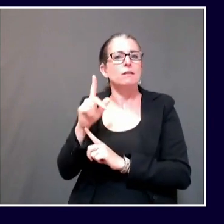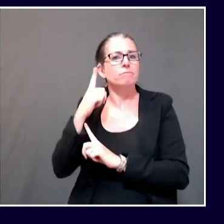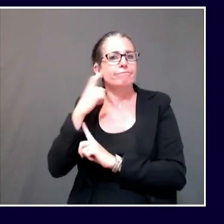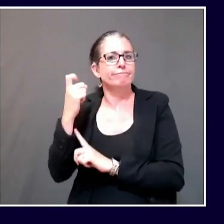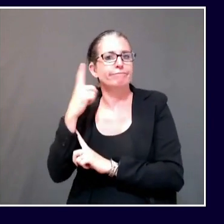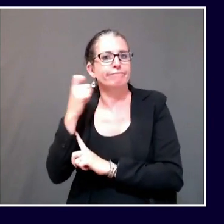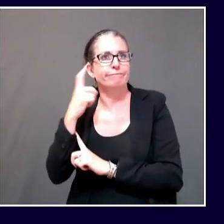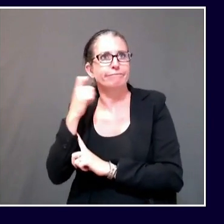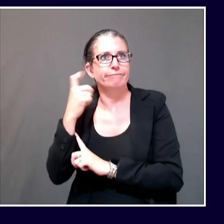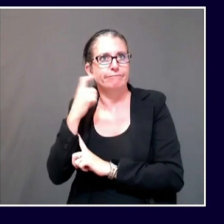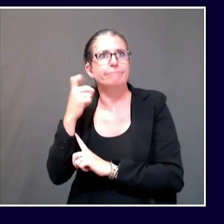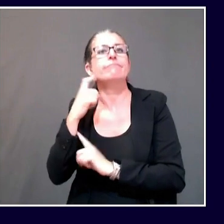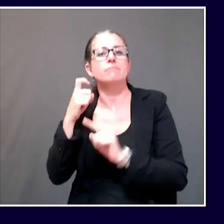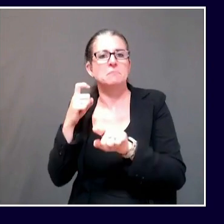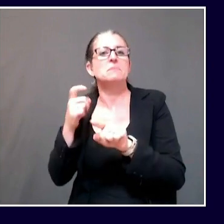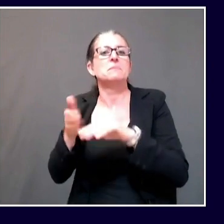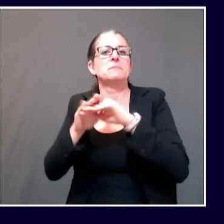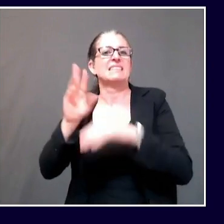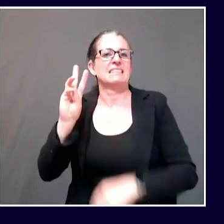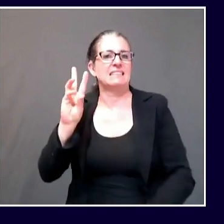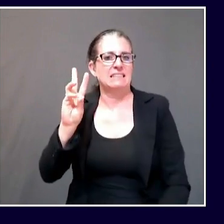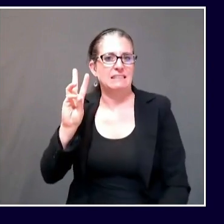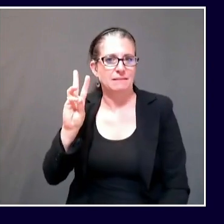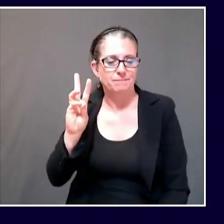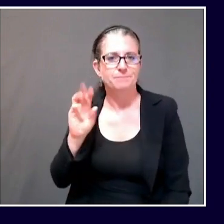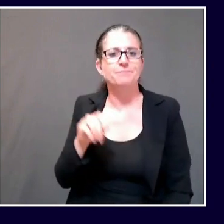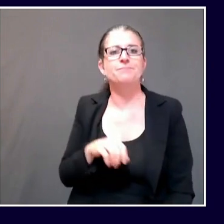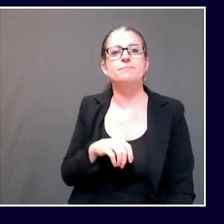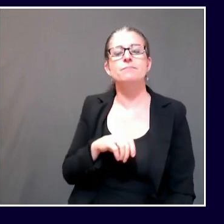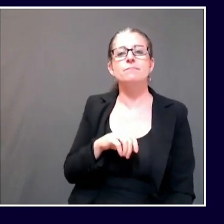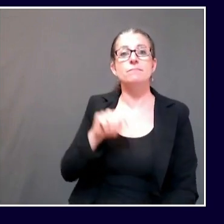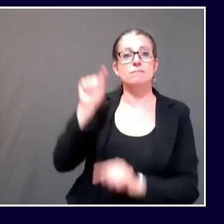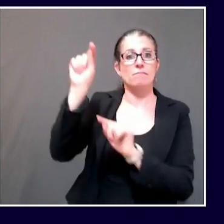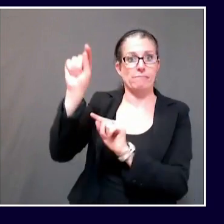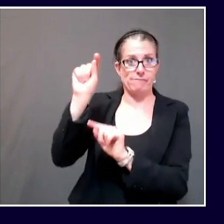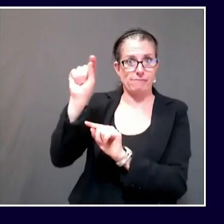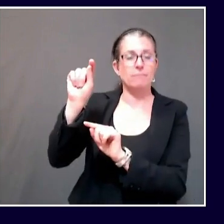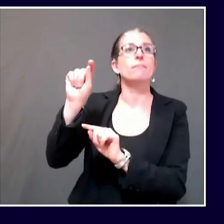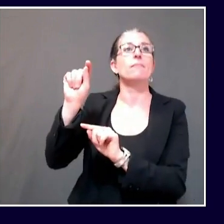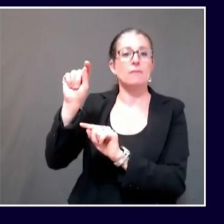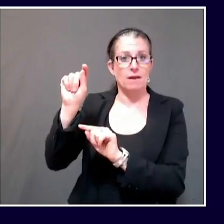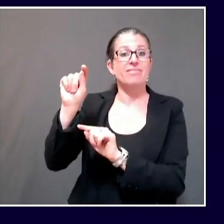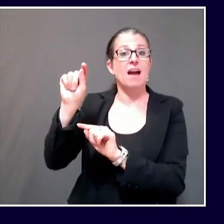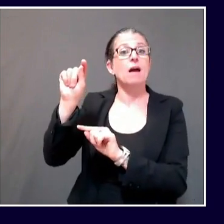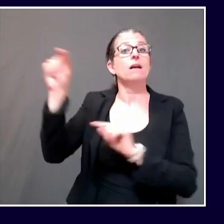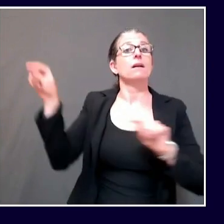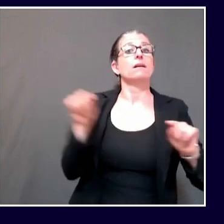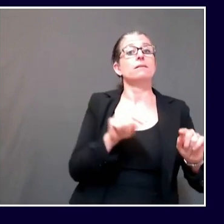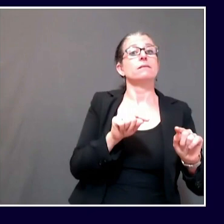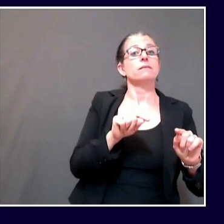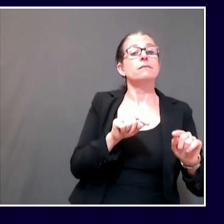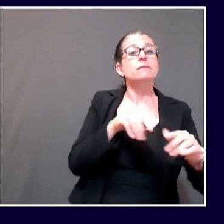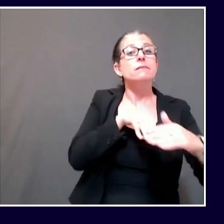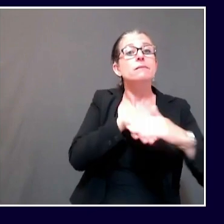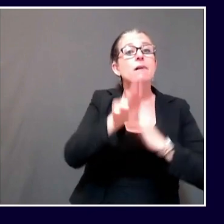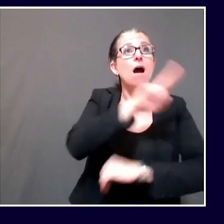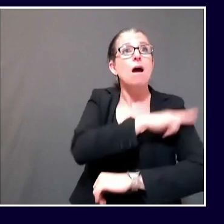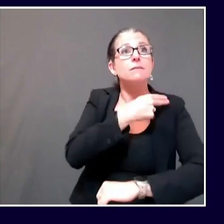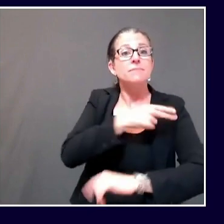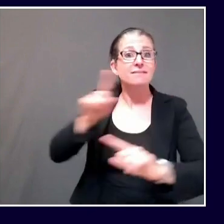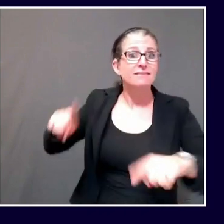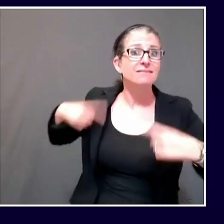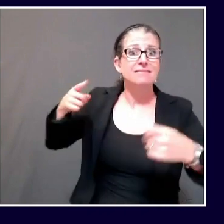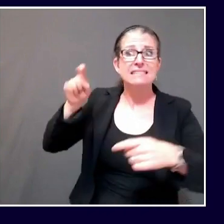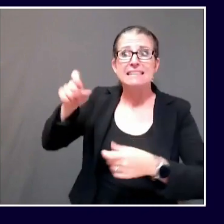of 6 cases since yesterday. Overall, 415 individuals have been hospitalized at